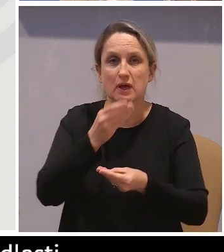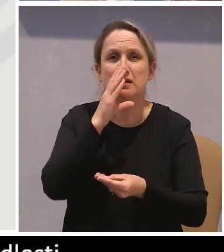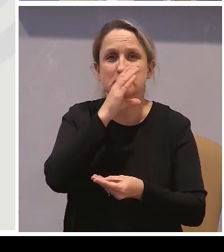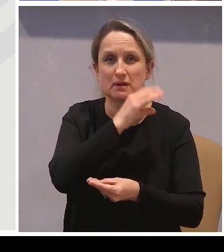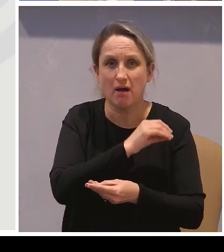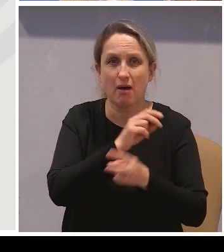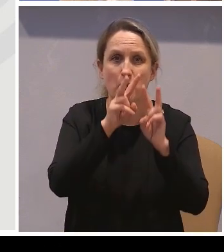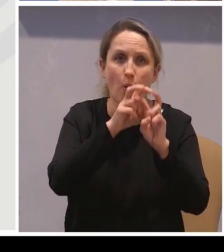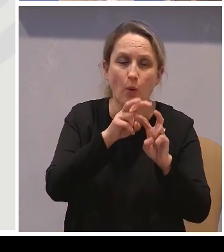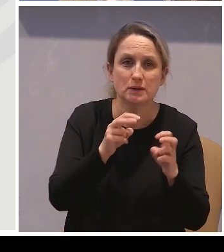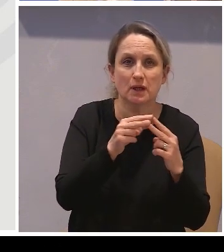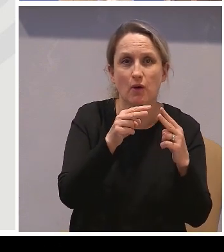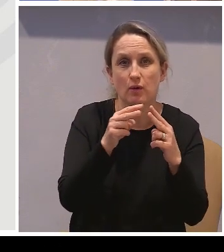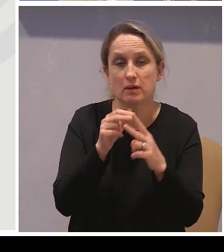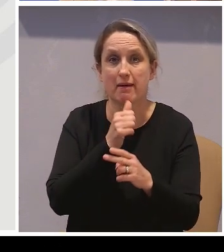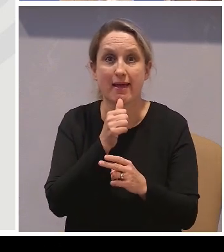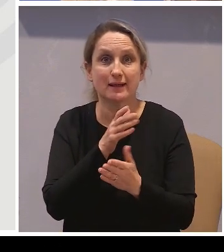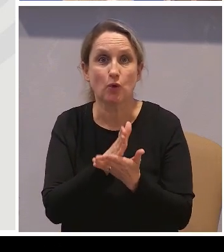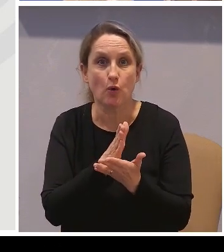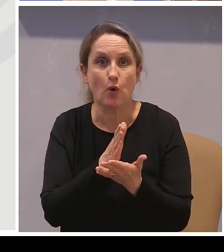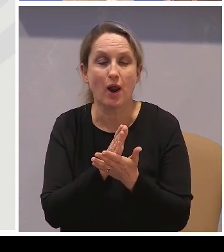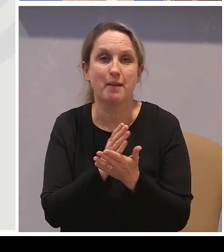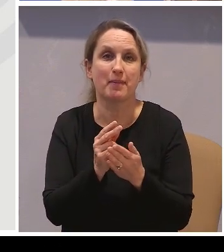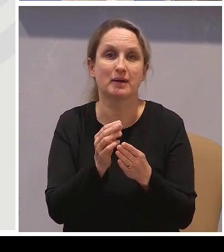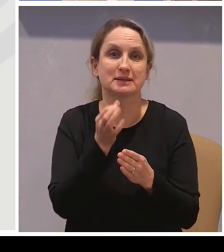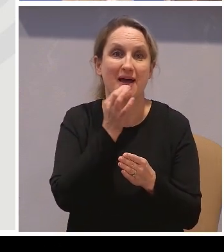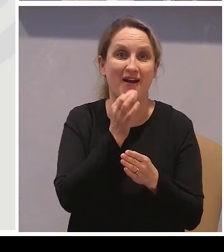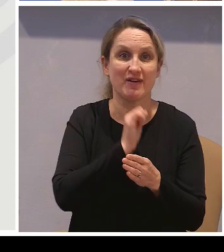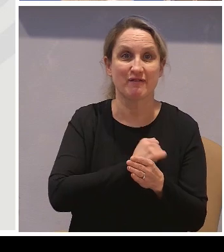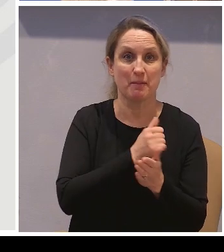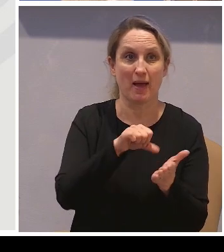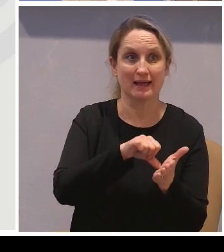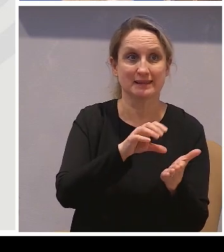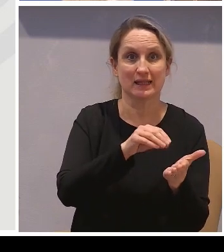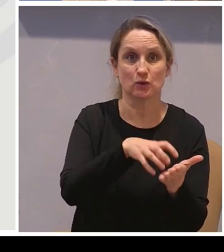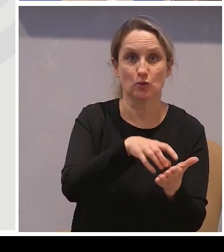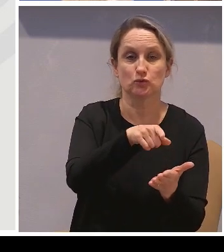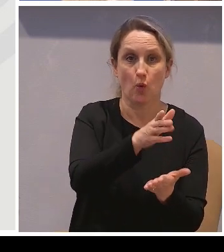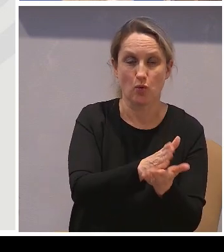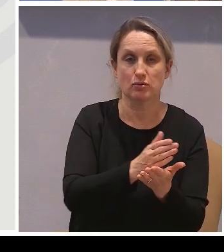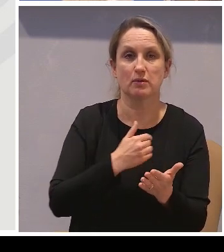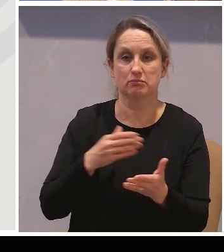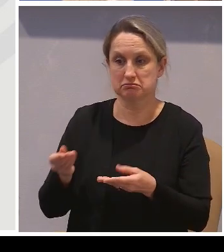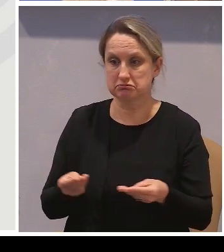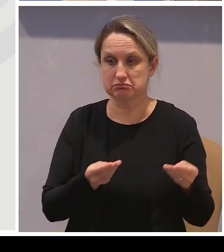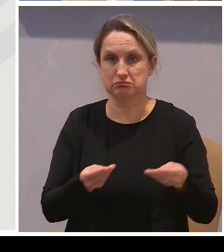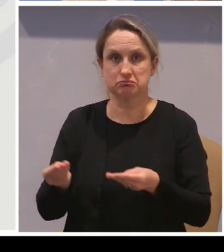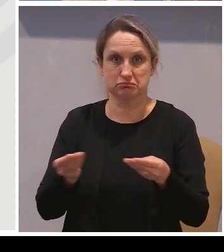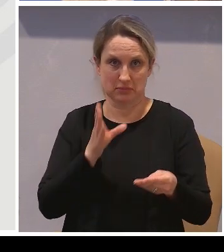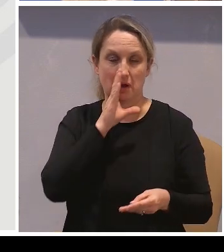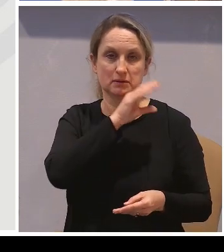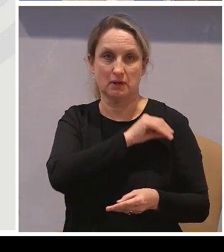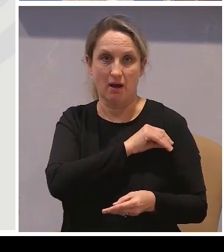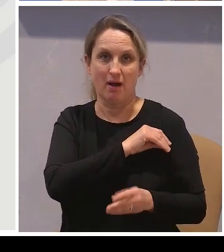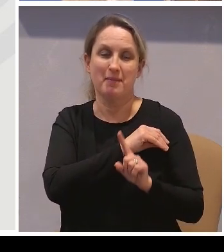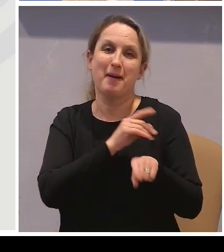pharmaceuticals on olemas can Eestis help you find contacts ravifirma esindus, et siis me kõik if there teeme is endast a sõltuva. representation of the pharmaceutical company in mõnikord